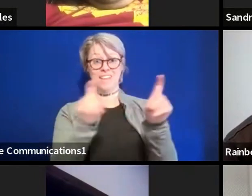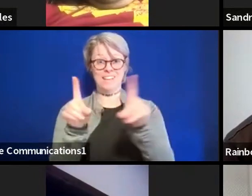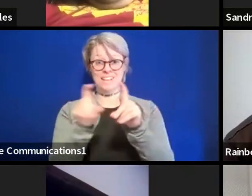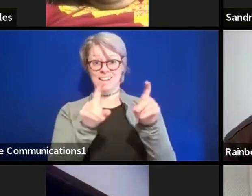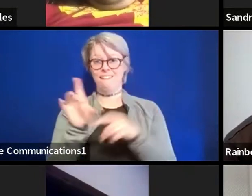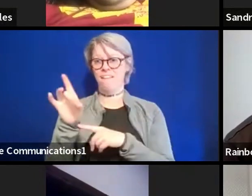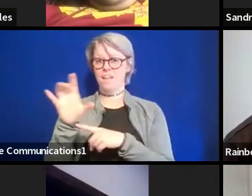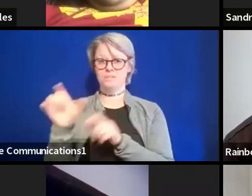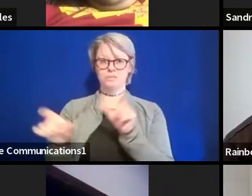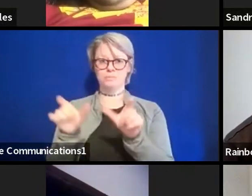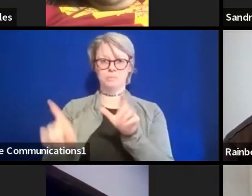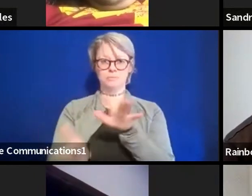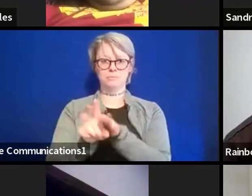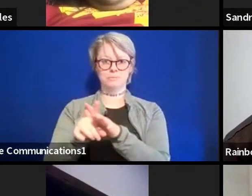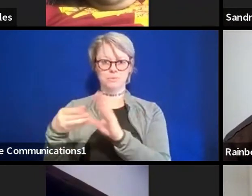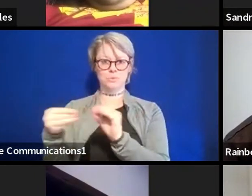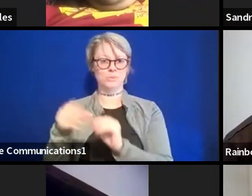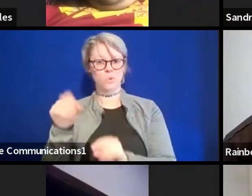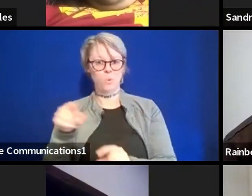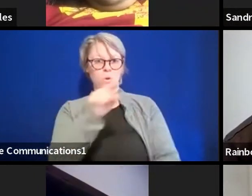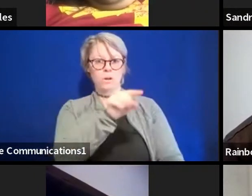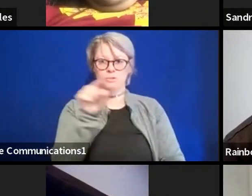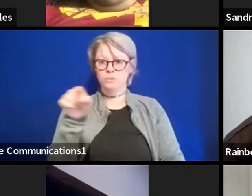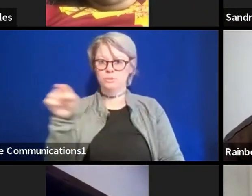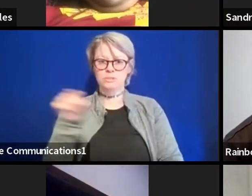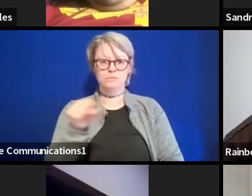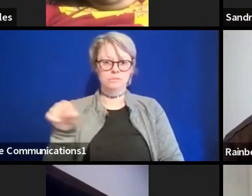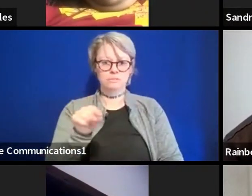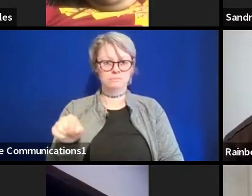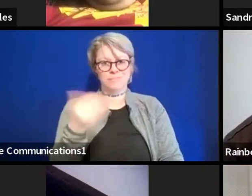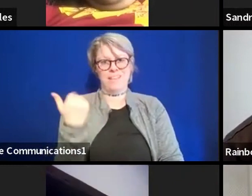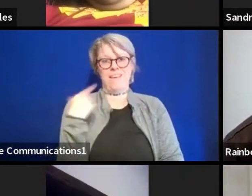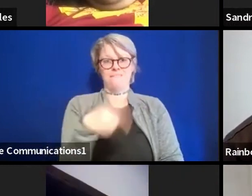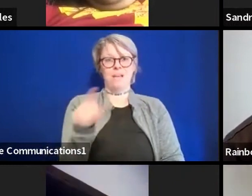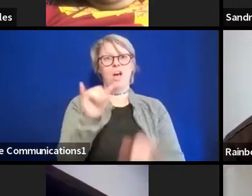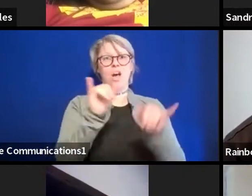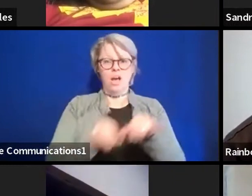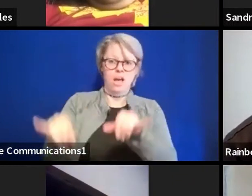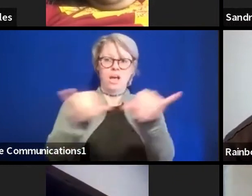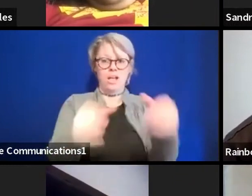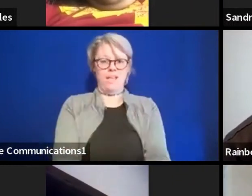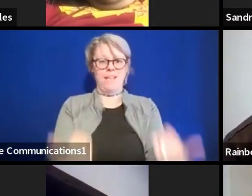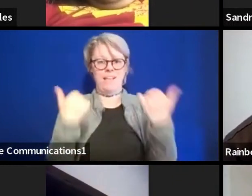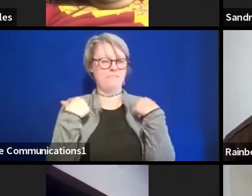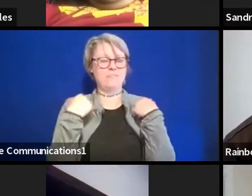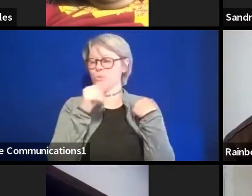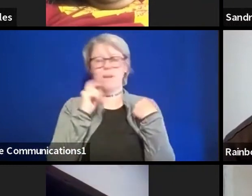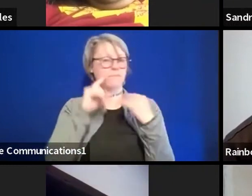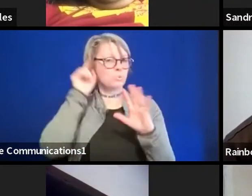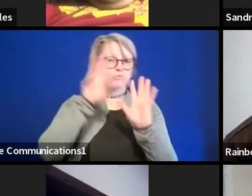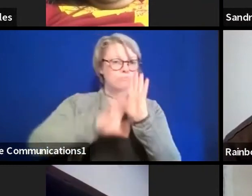stories. These experiences are widespread. And Kelly pointed that out, right?